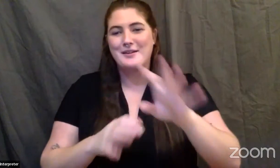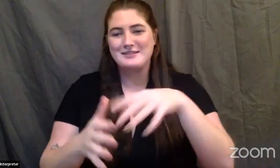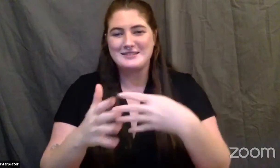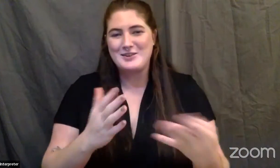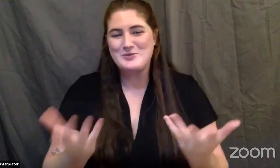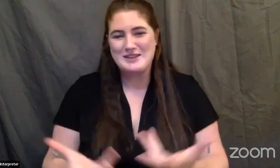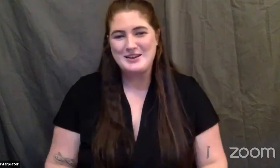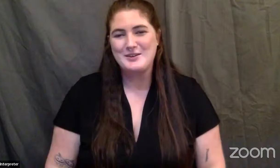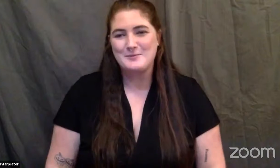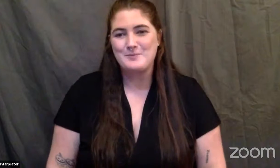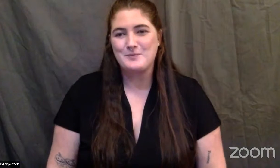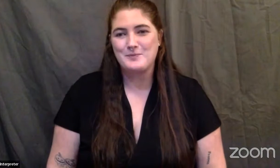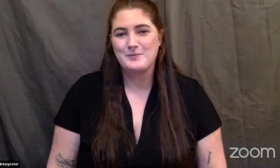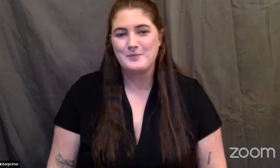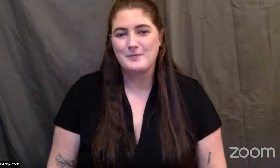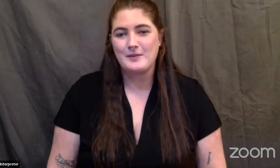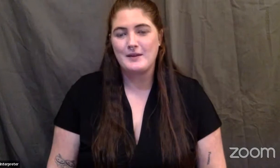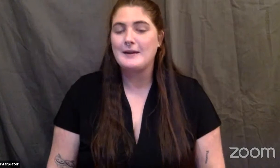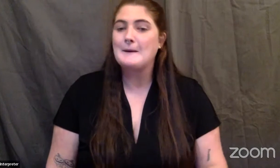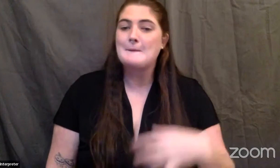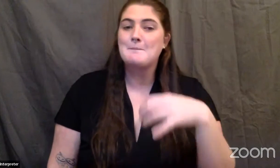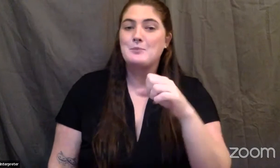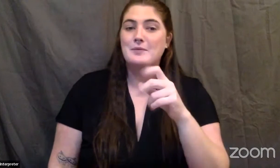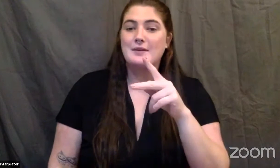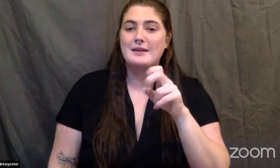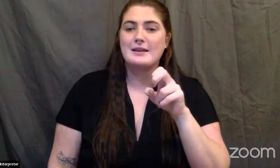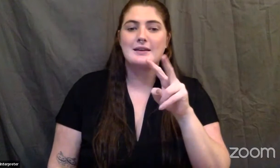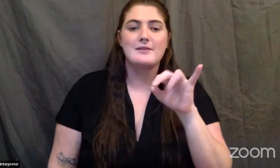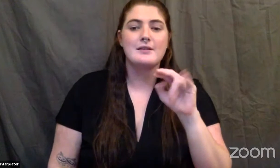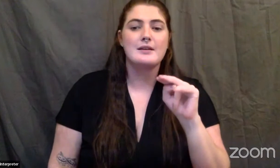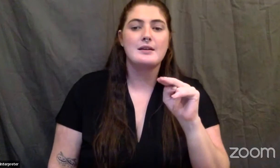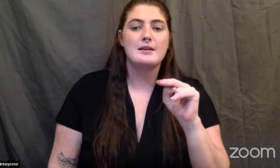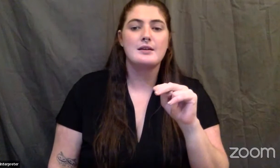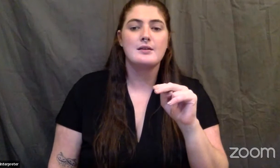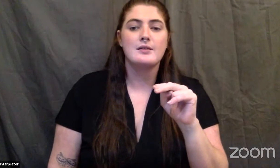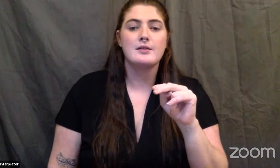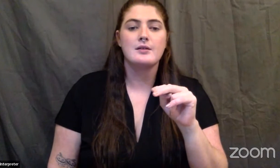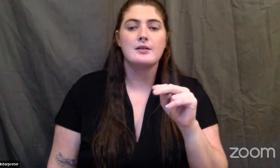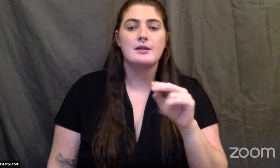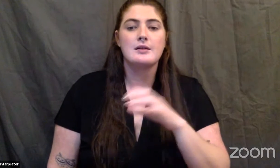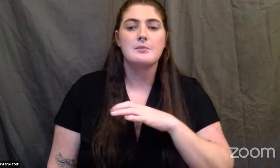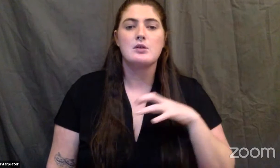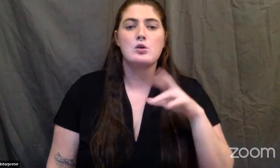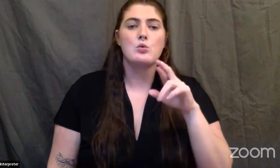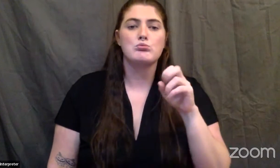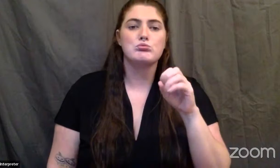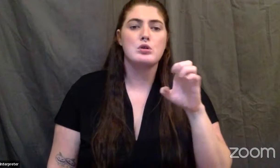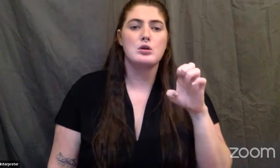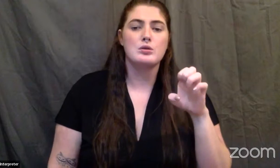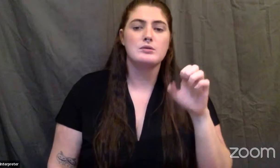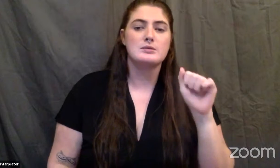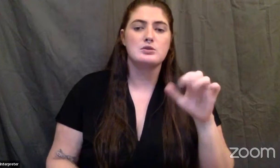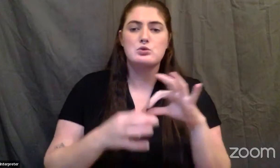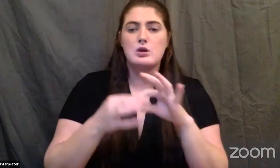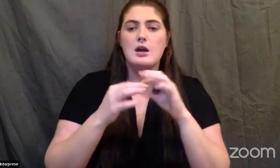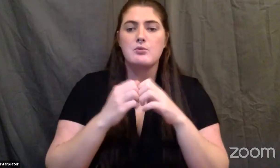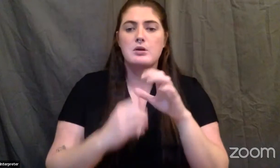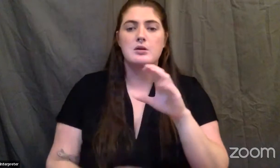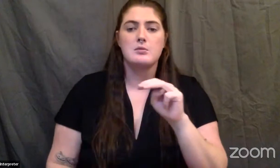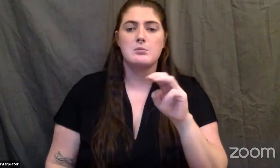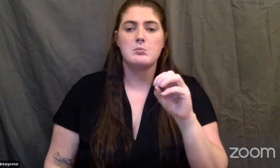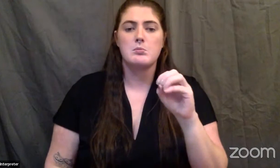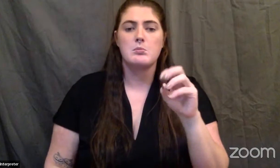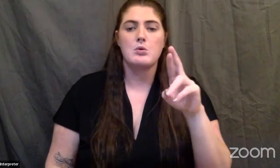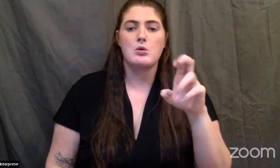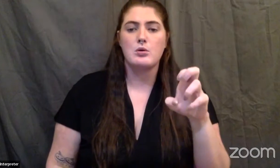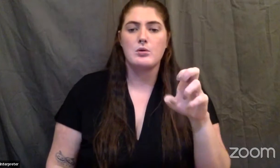here. Yes, Kevin, what you was asking? I was going to, Commissioner Rose, if you could just coordinate with Commissioner Moore that maybe